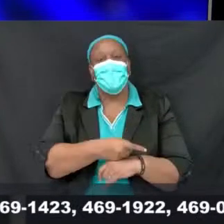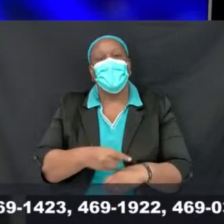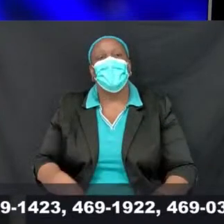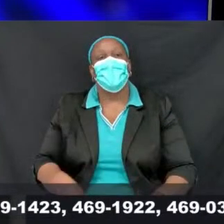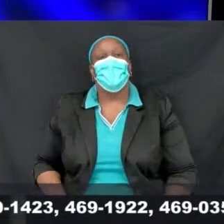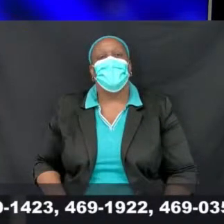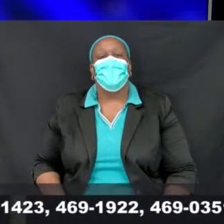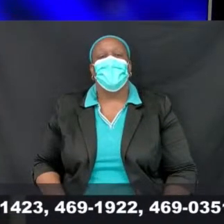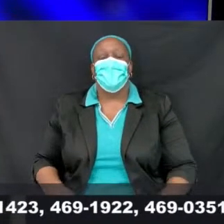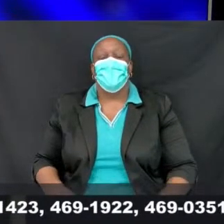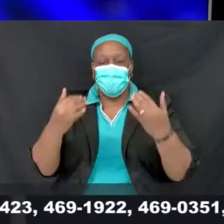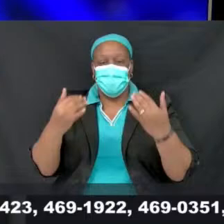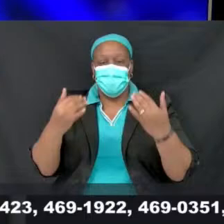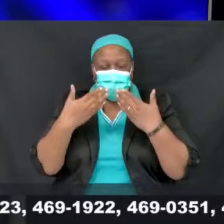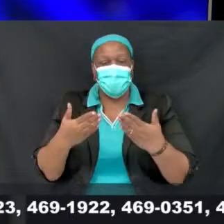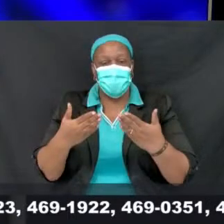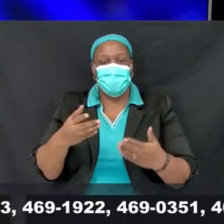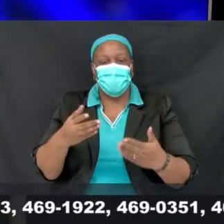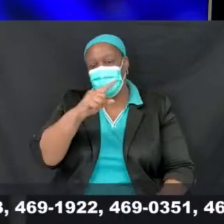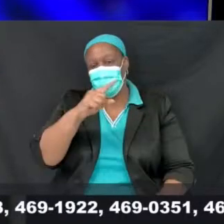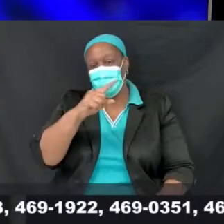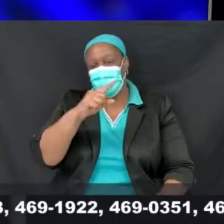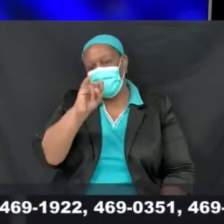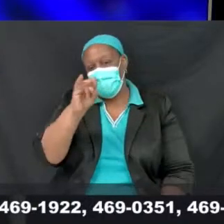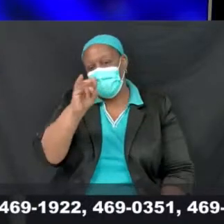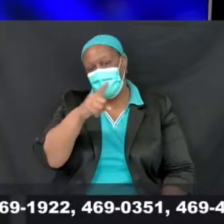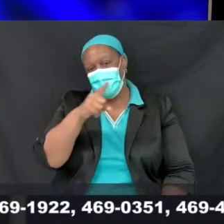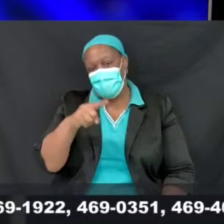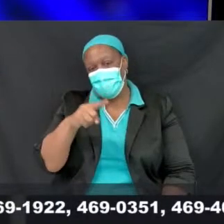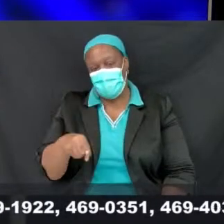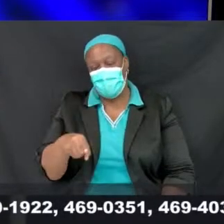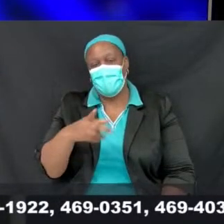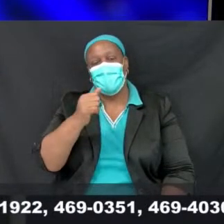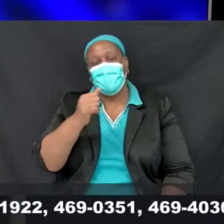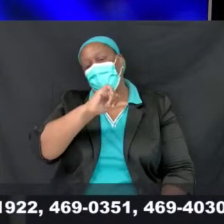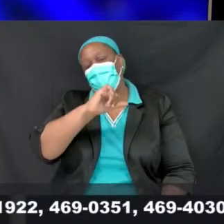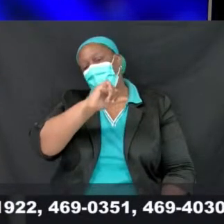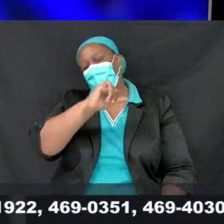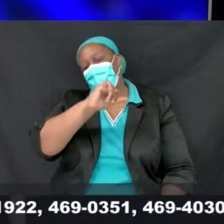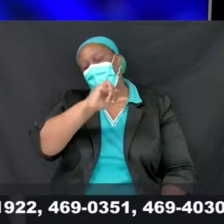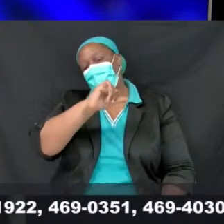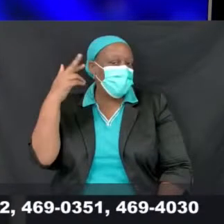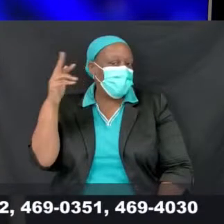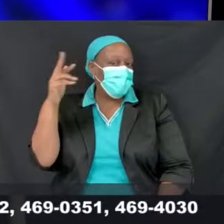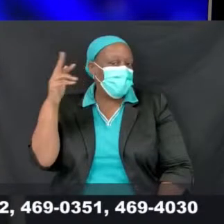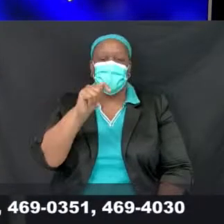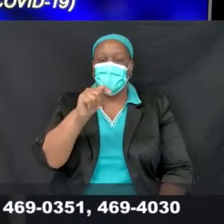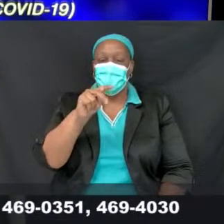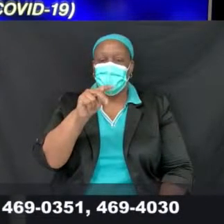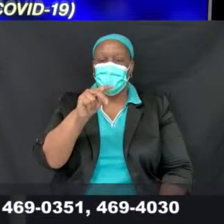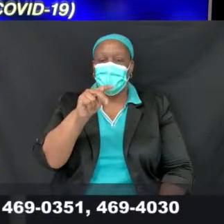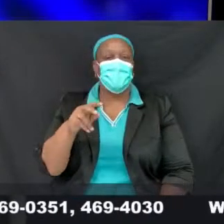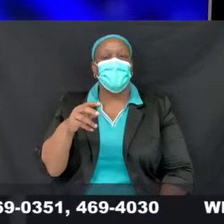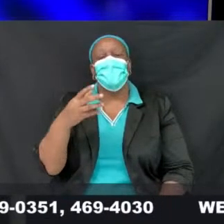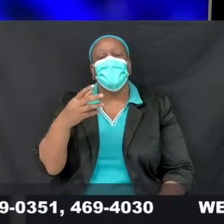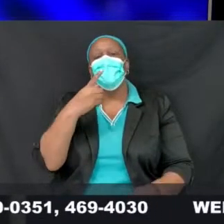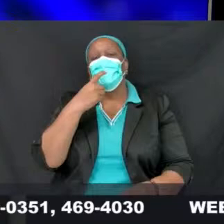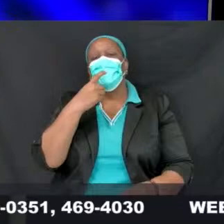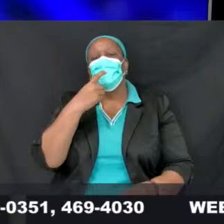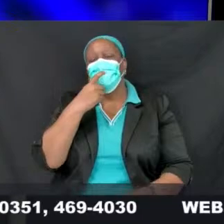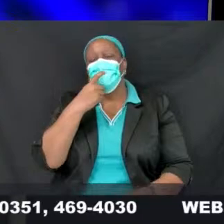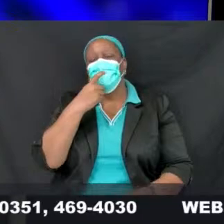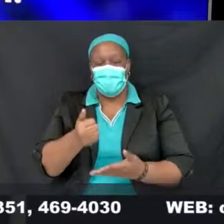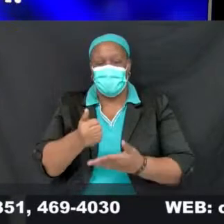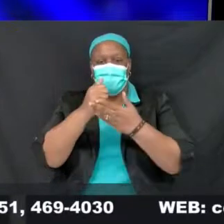their part in helping us in the fight against the transmission of the